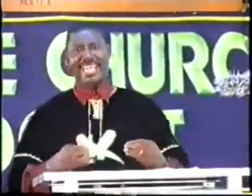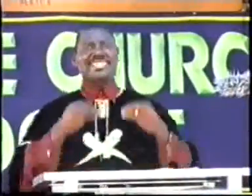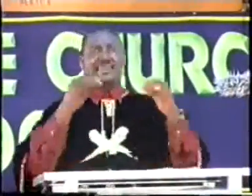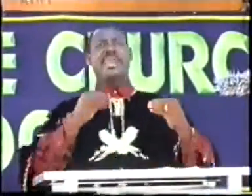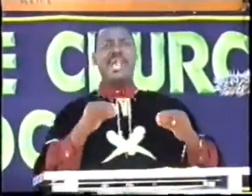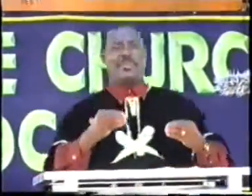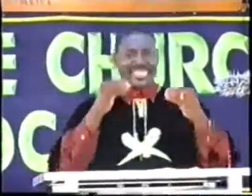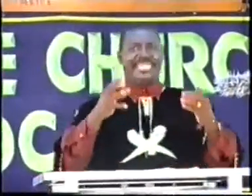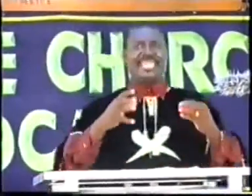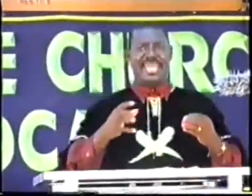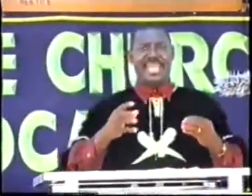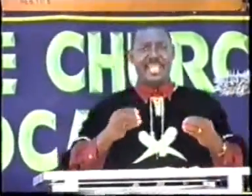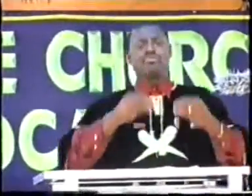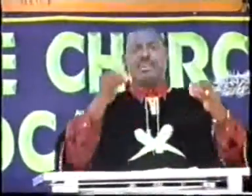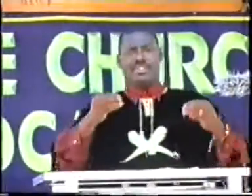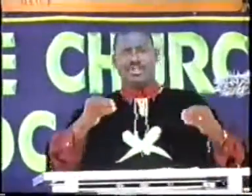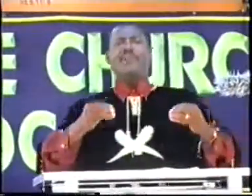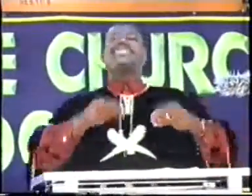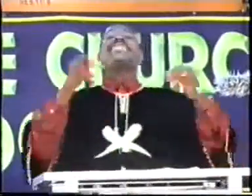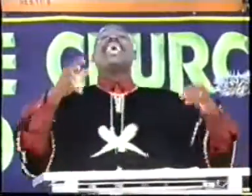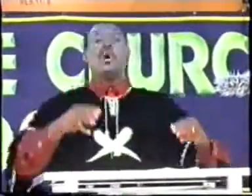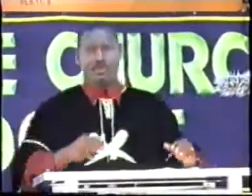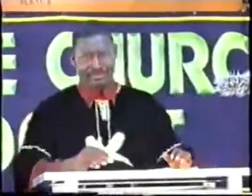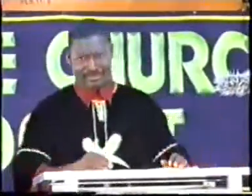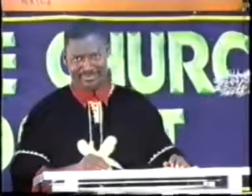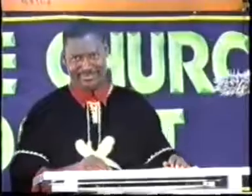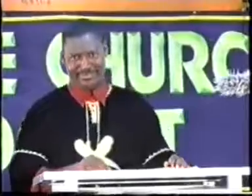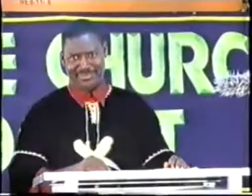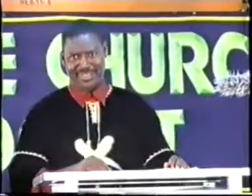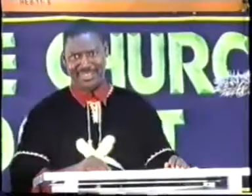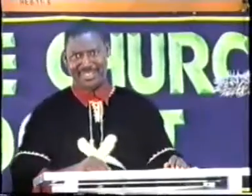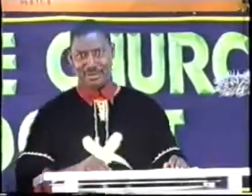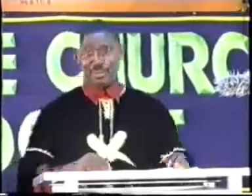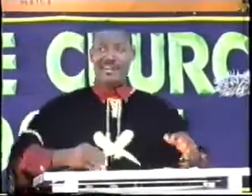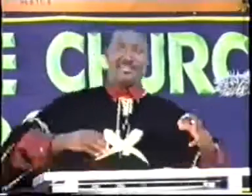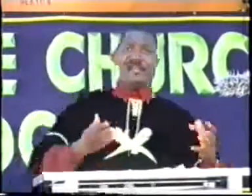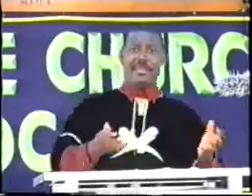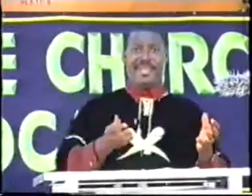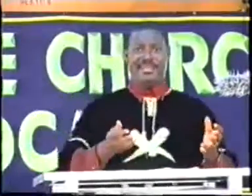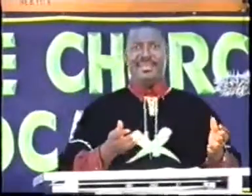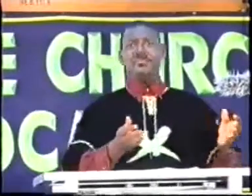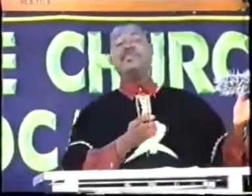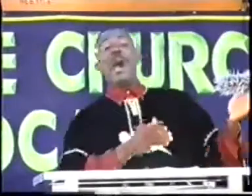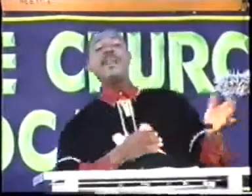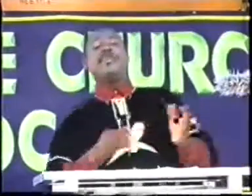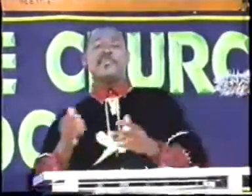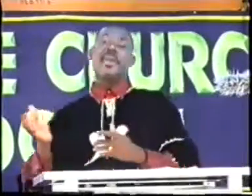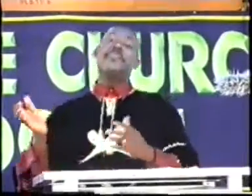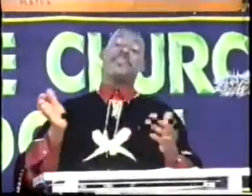ti e kasem bia na mo ntia say say instruments no me share e wom osofo say me mpene